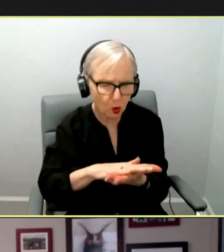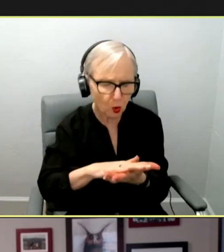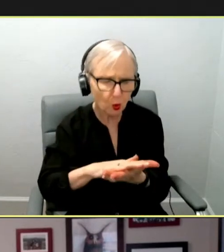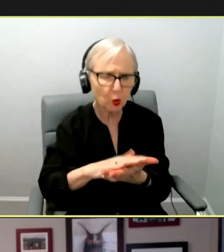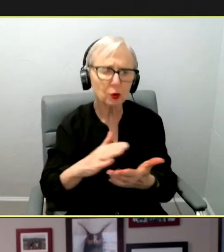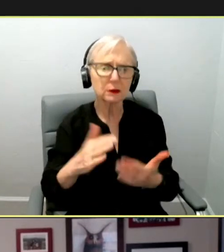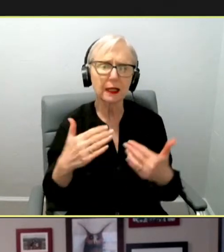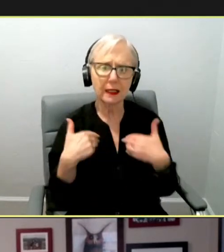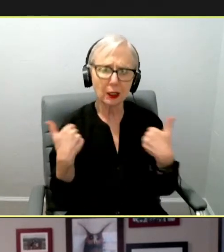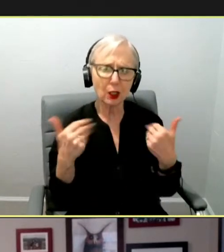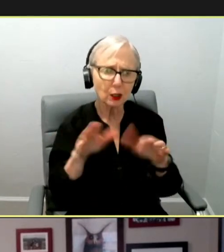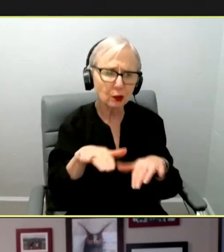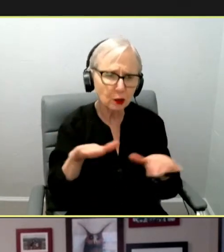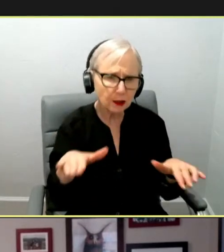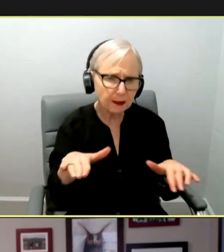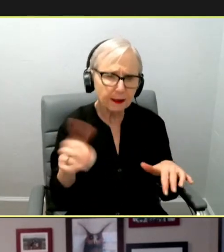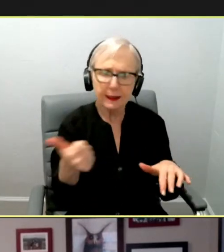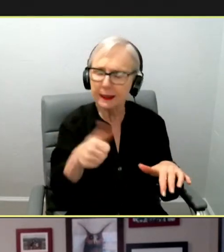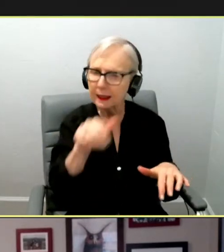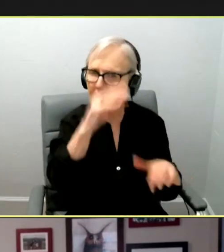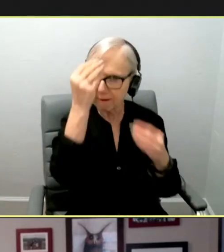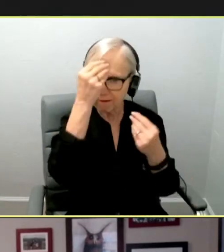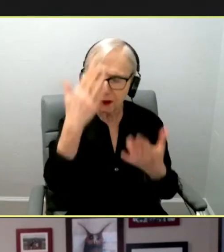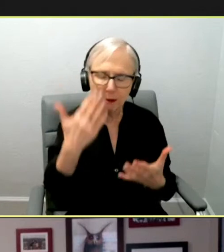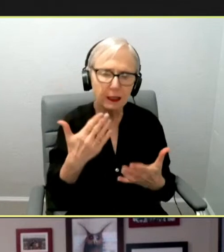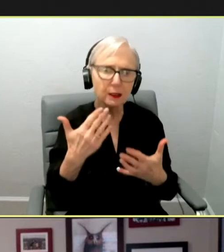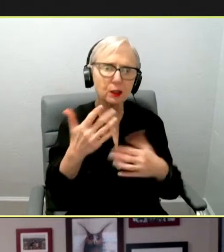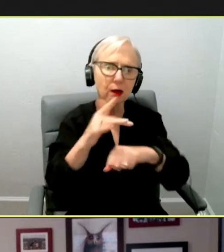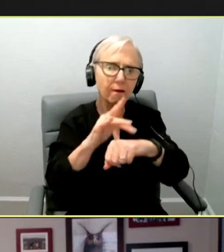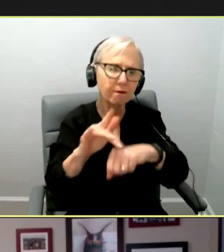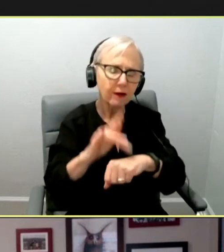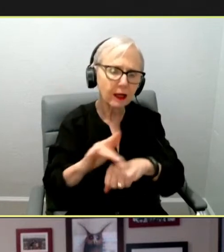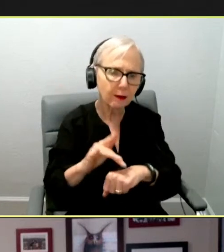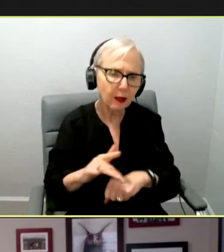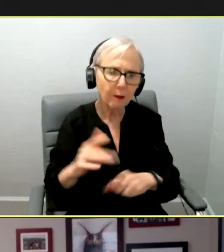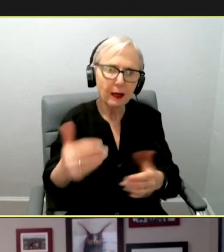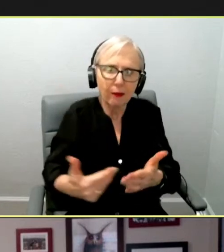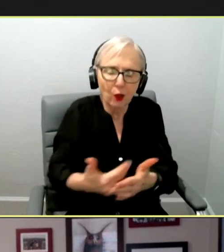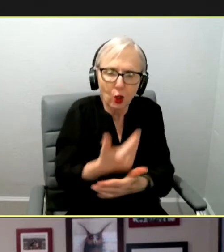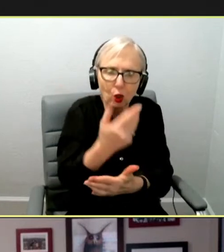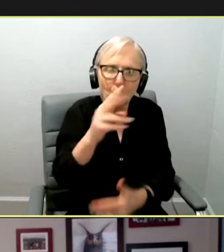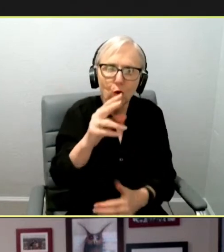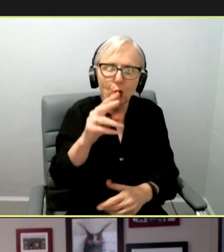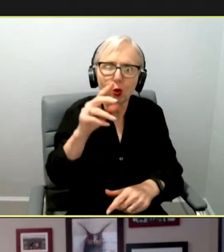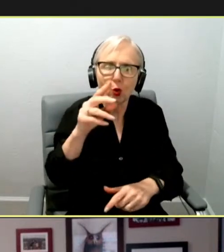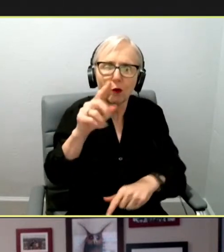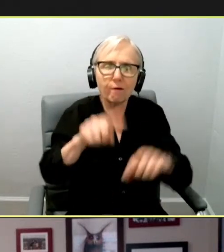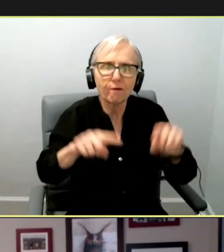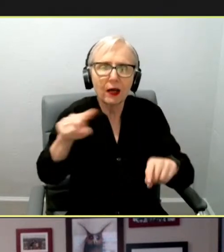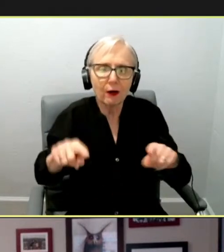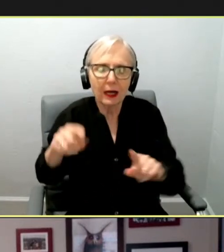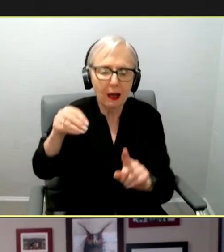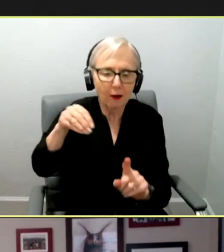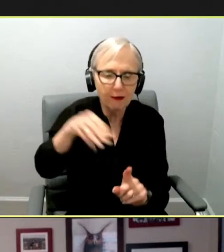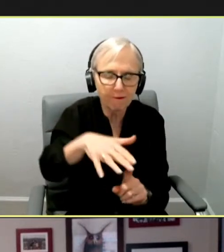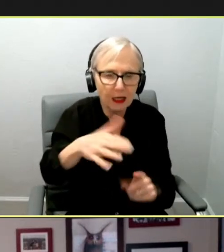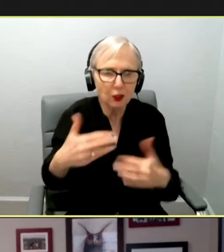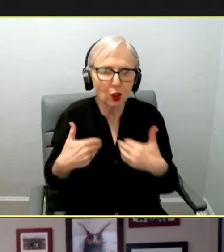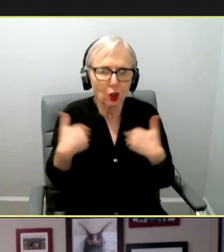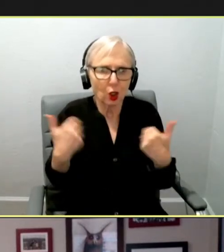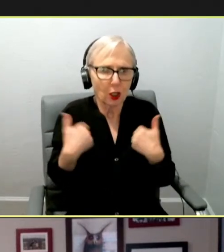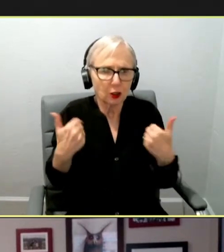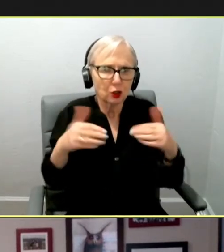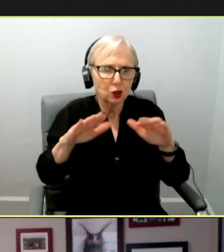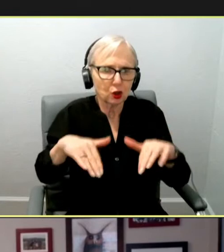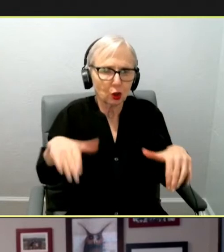if there's any information available regarding the new variant and how it affects pediatric cases. And